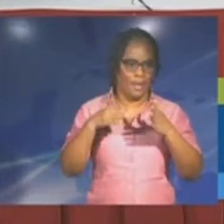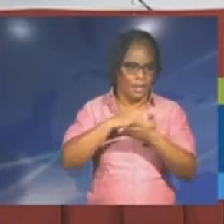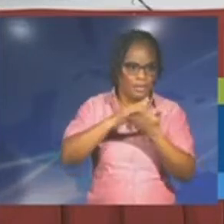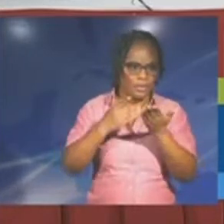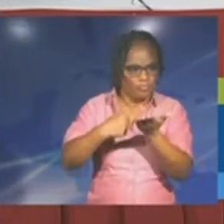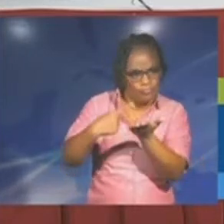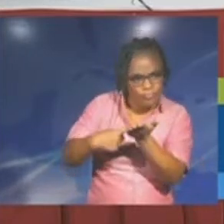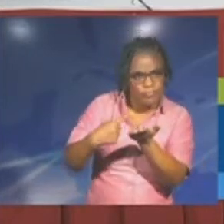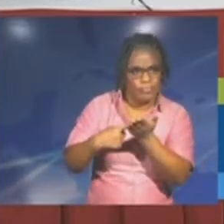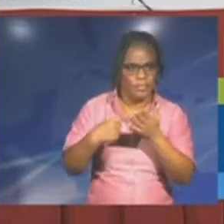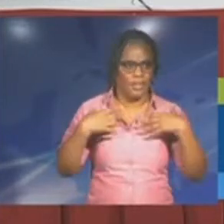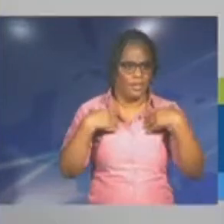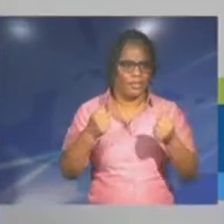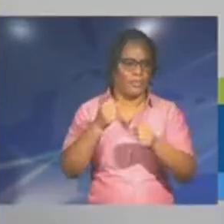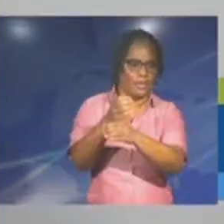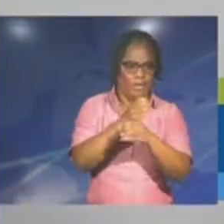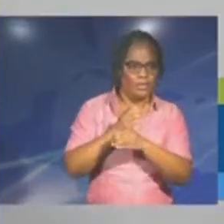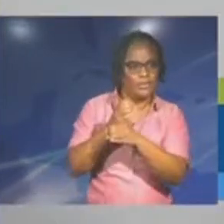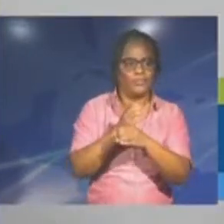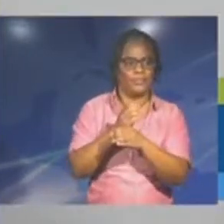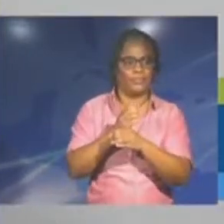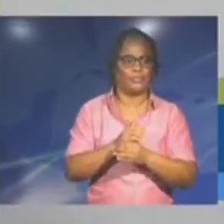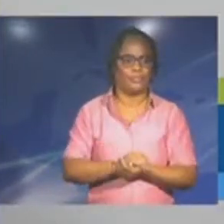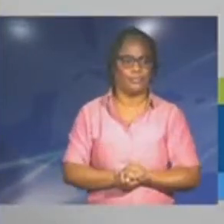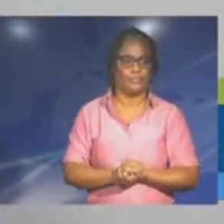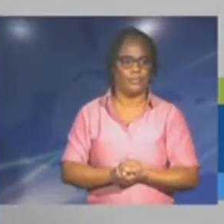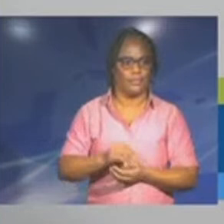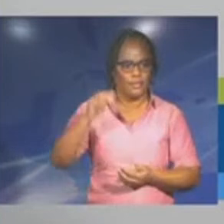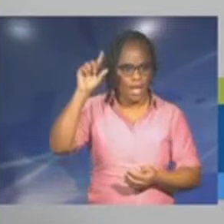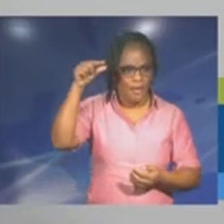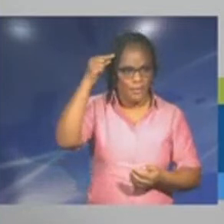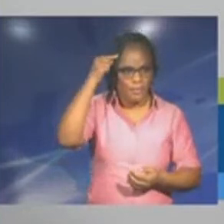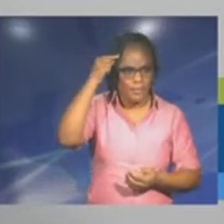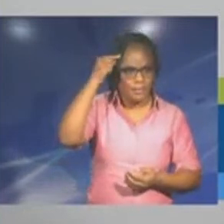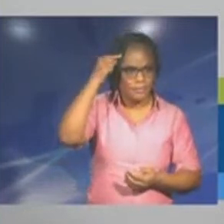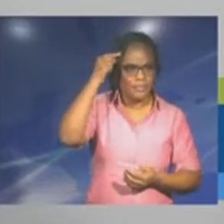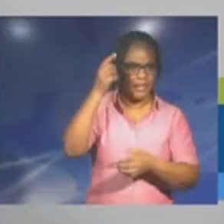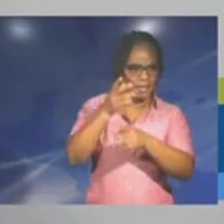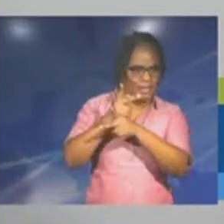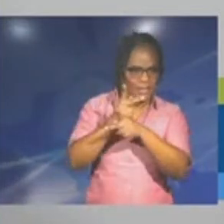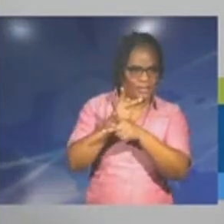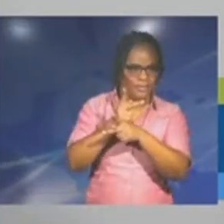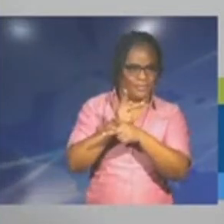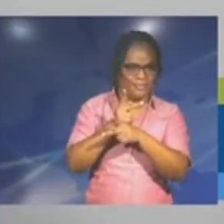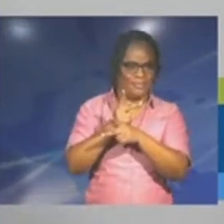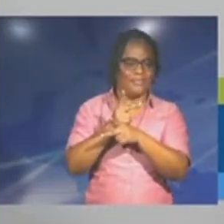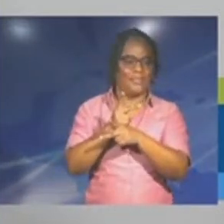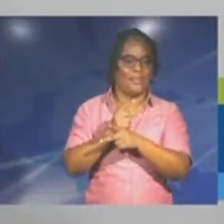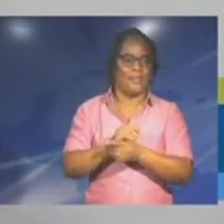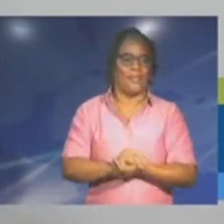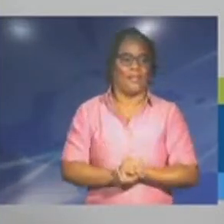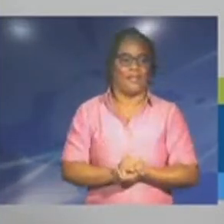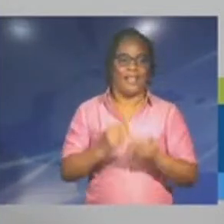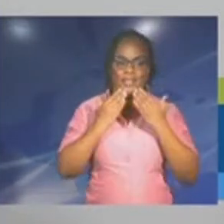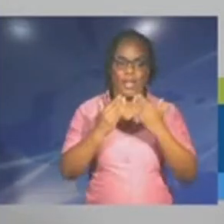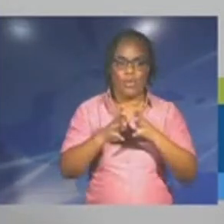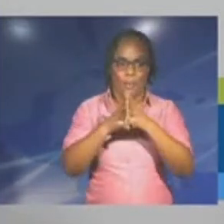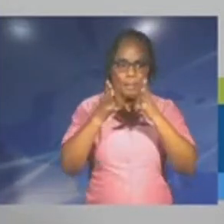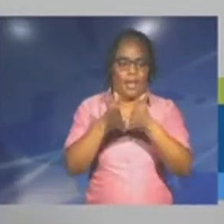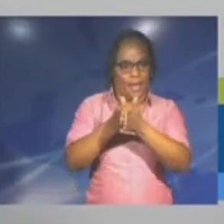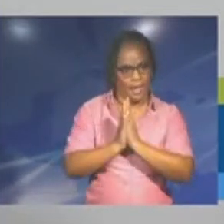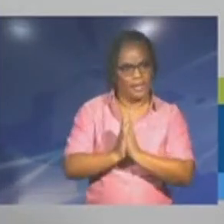Yeah, so yes, thank you for raising the issue of mental health support. So both myself and Nurse Bethel will take that. So